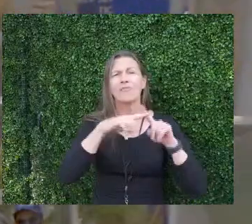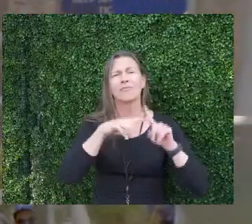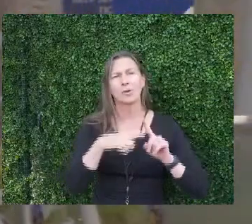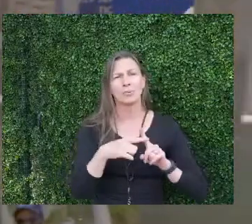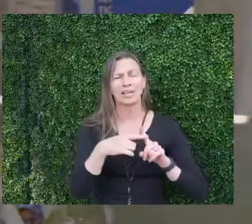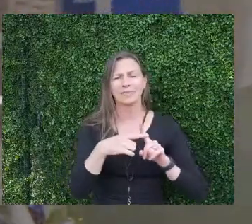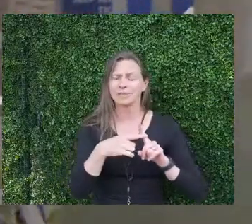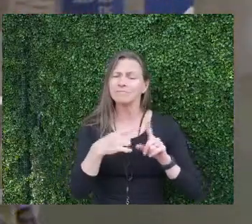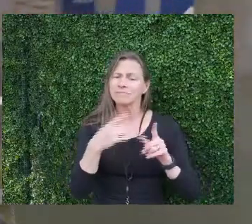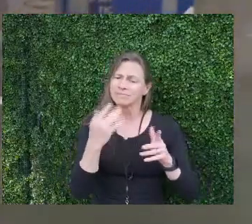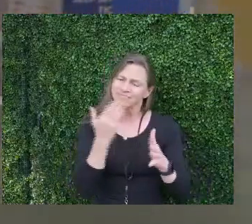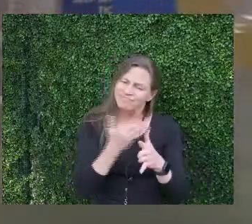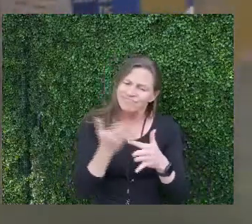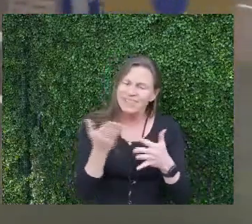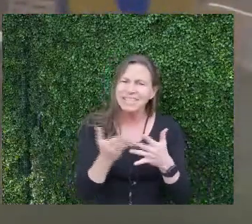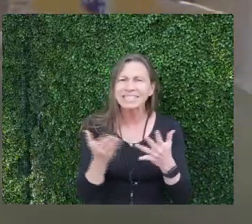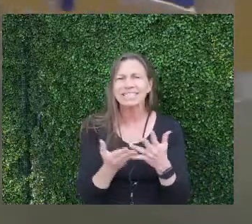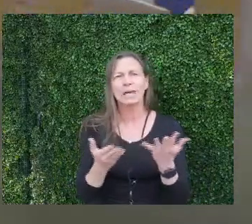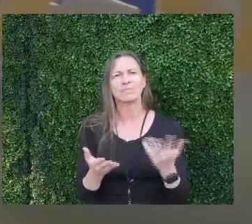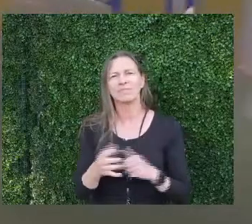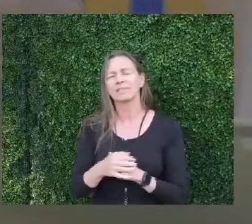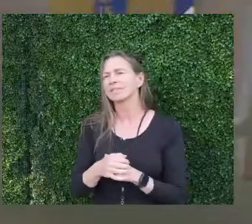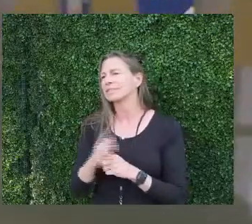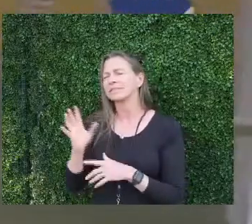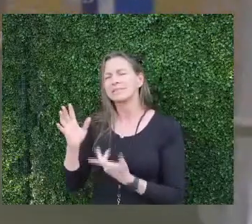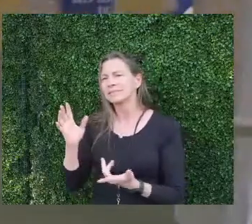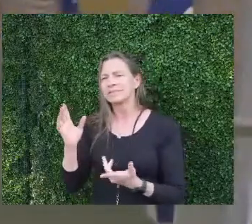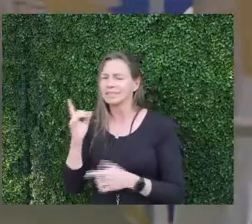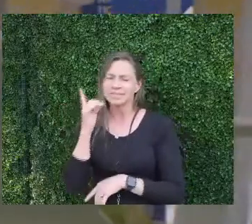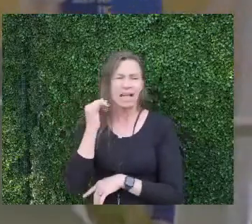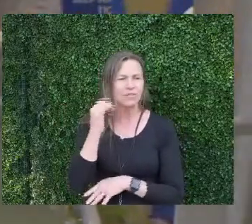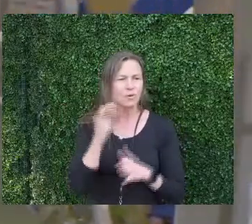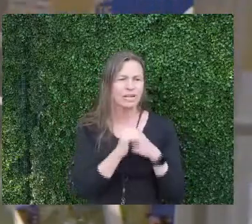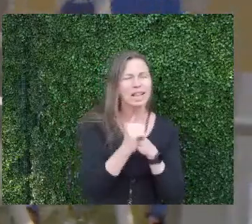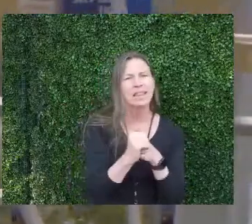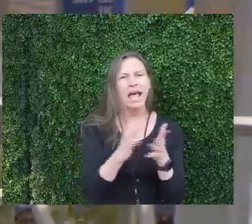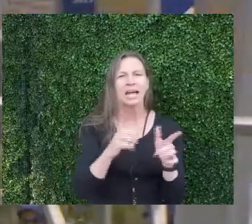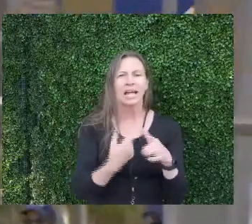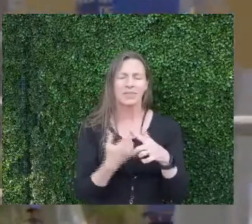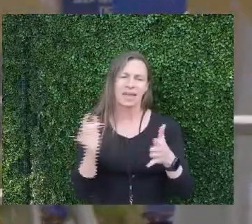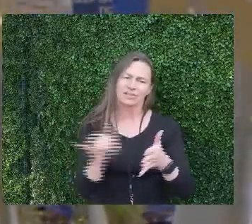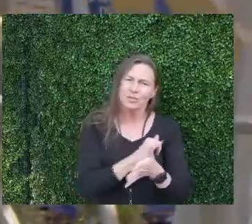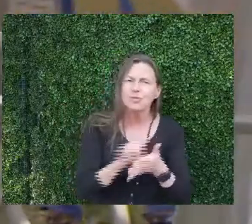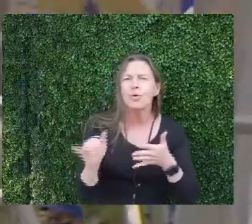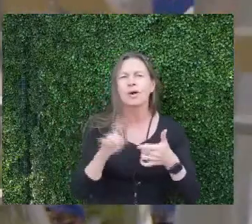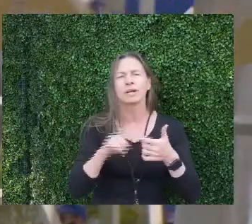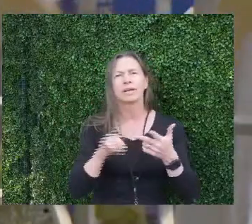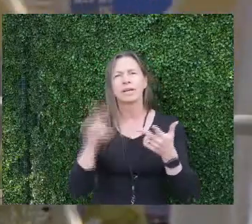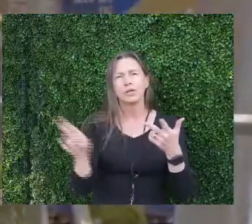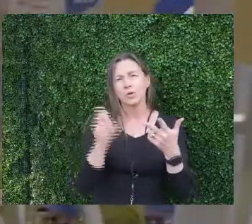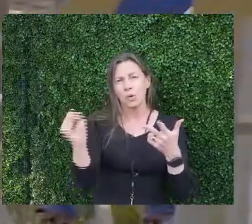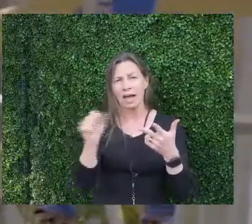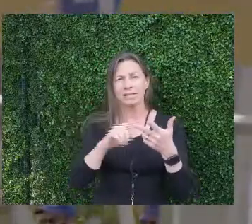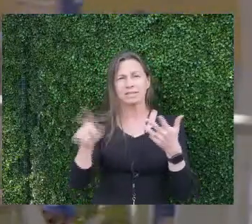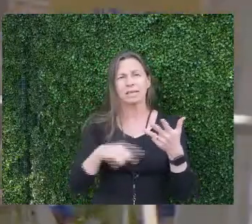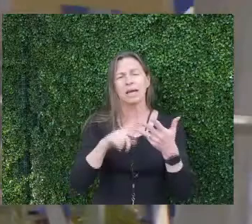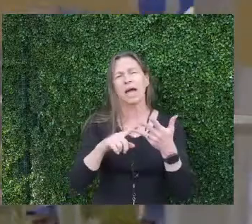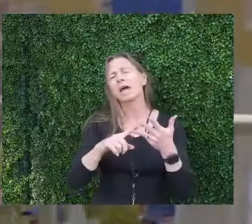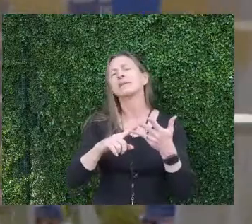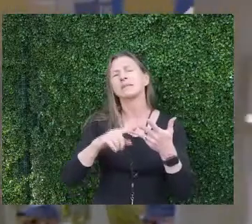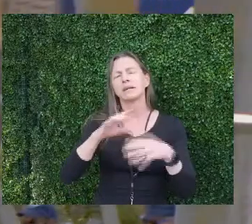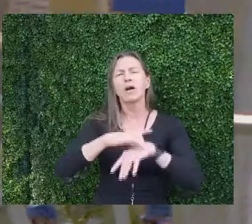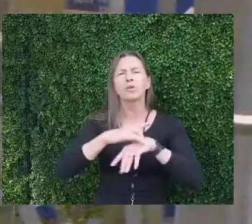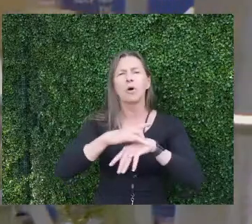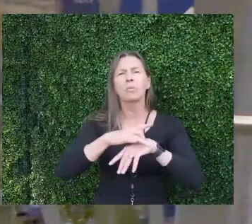it. California led the way. Soon after California, New York started, and so went US, and so went global,